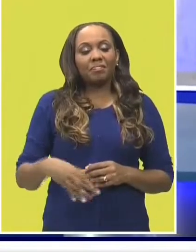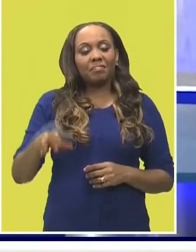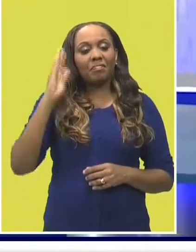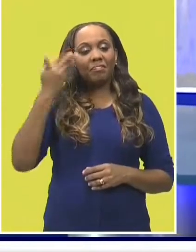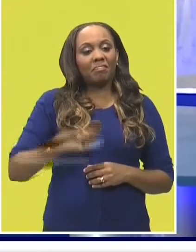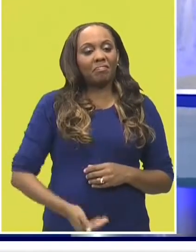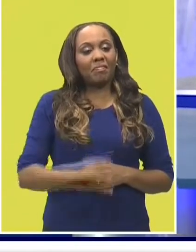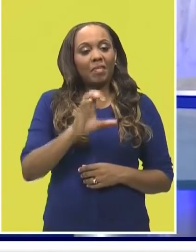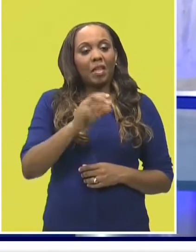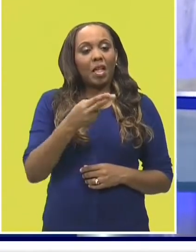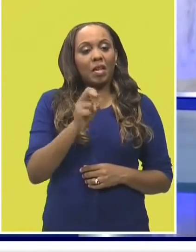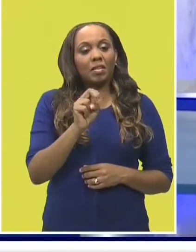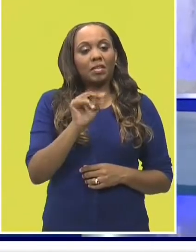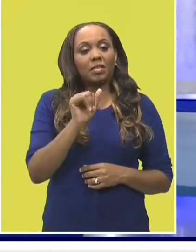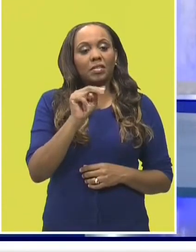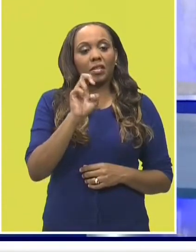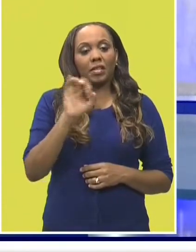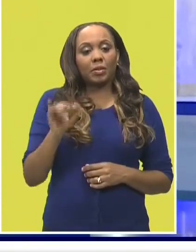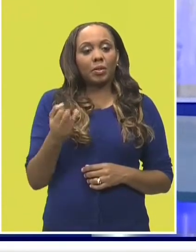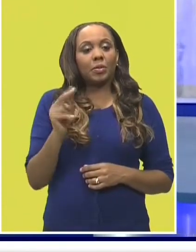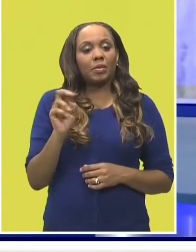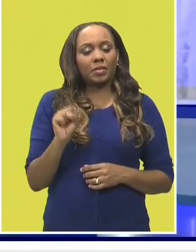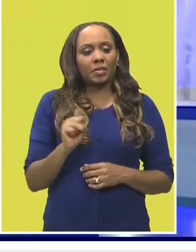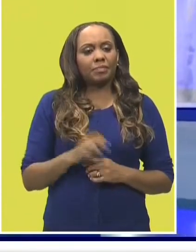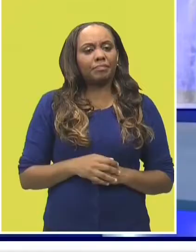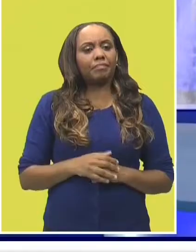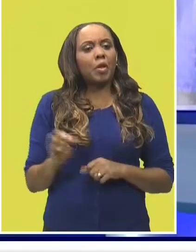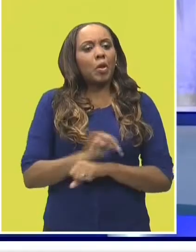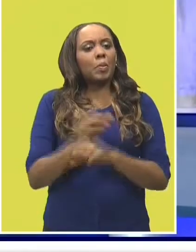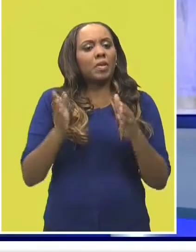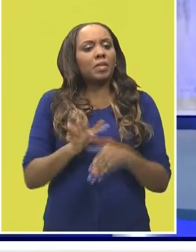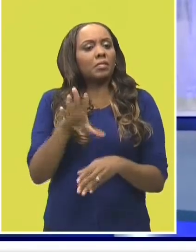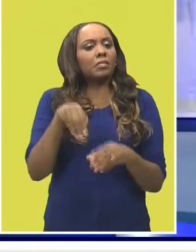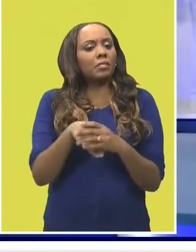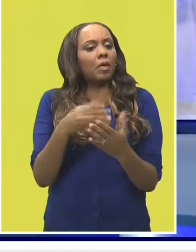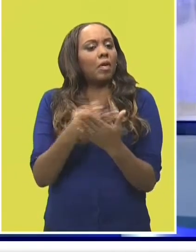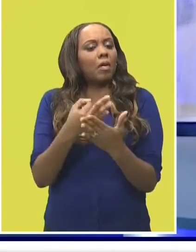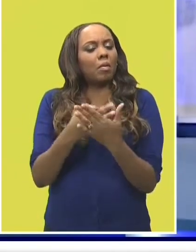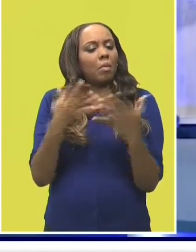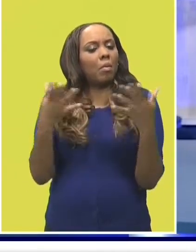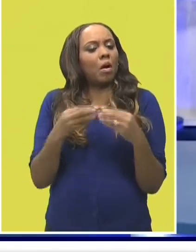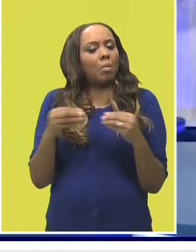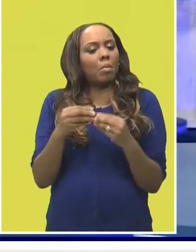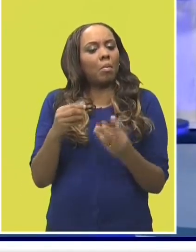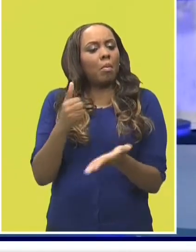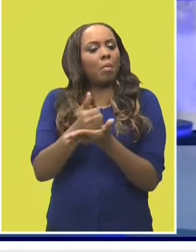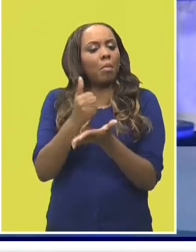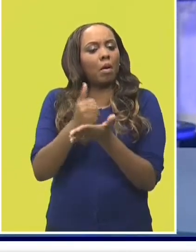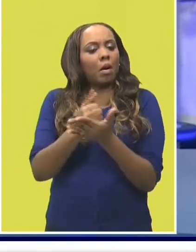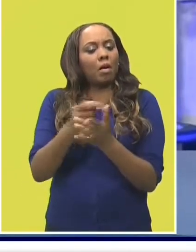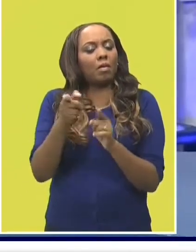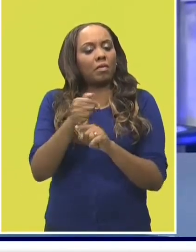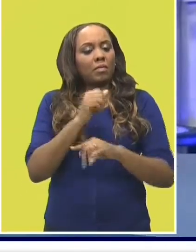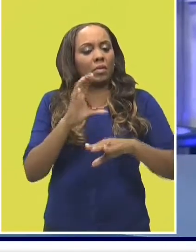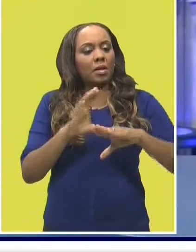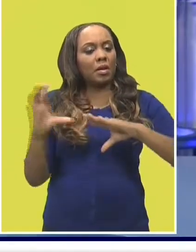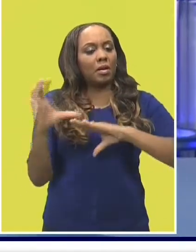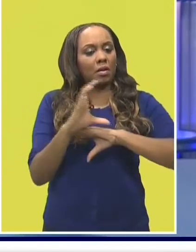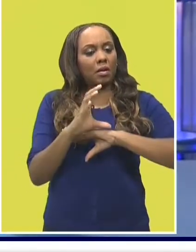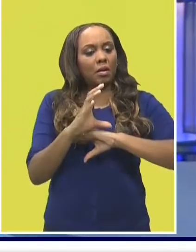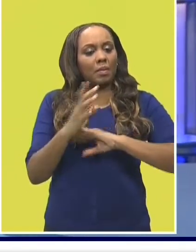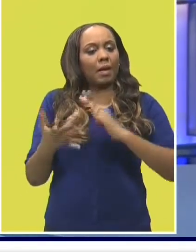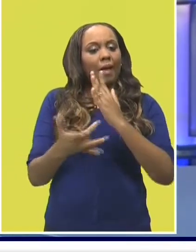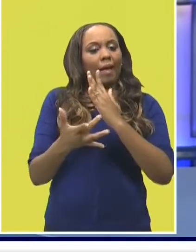I'm Shane Jones, leading the news at 7. Minister in the Ministry of Finance, Ryan Strawn, wants greater assistance from the Caribbean